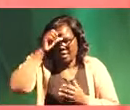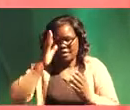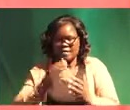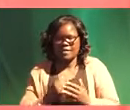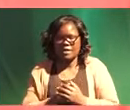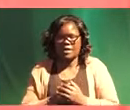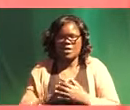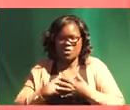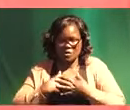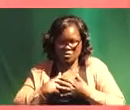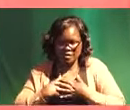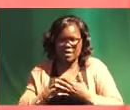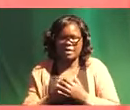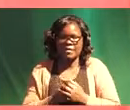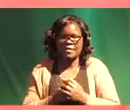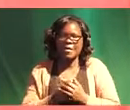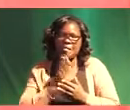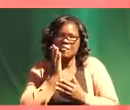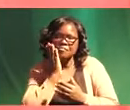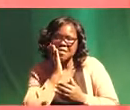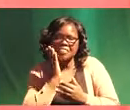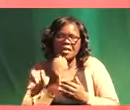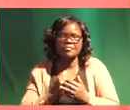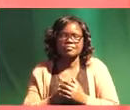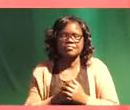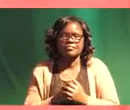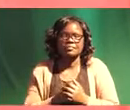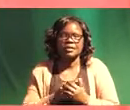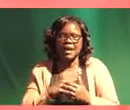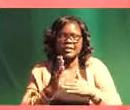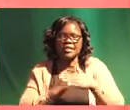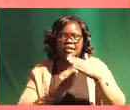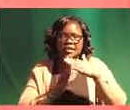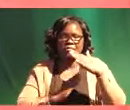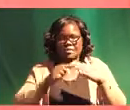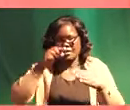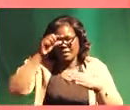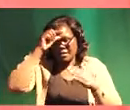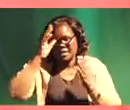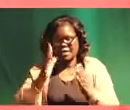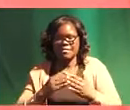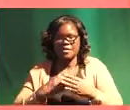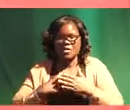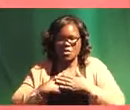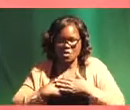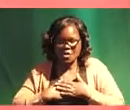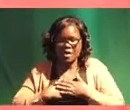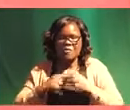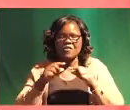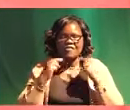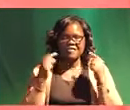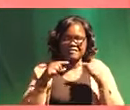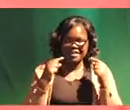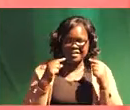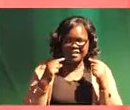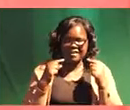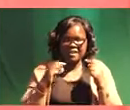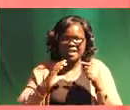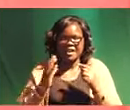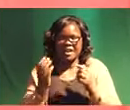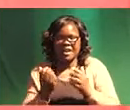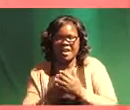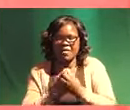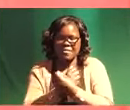Her Excellency Kawira Mwangaza, and her Deputy, His Excellency Motuma, our